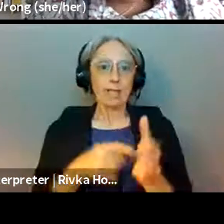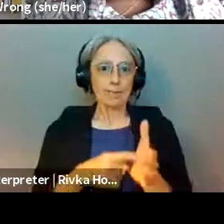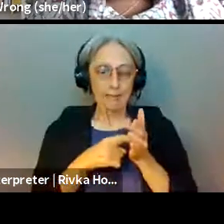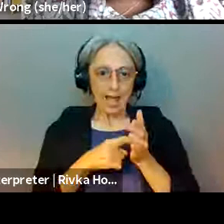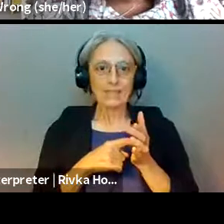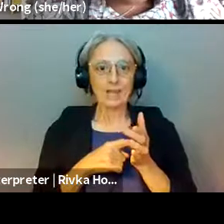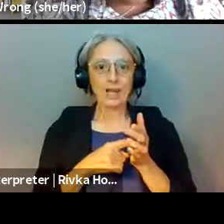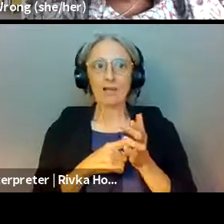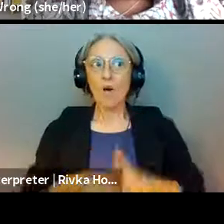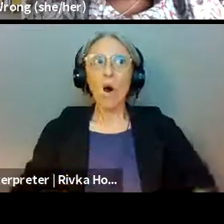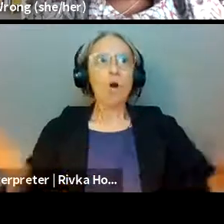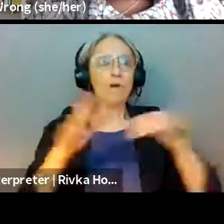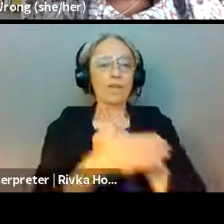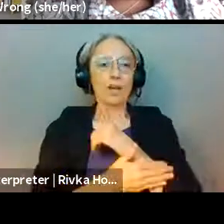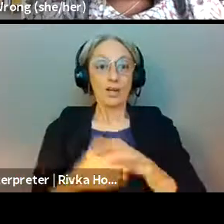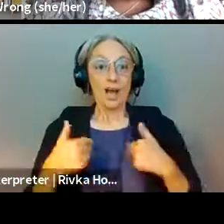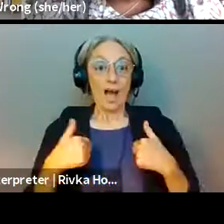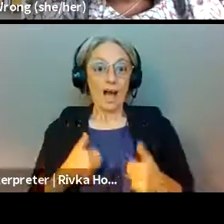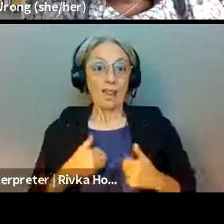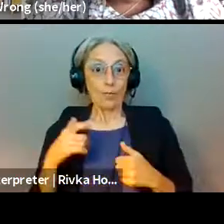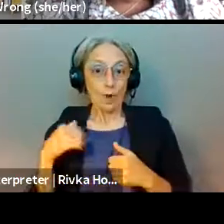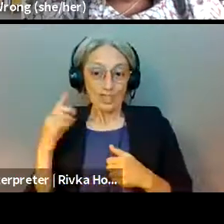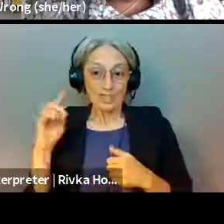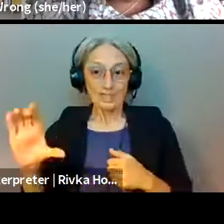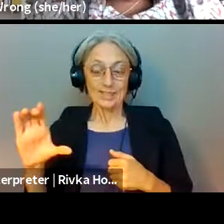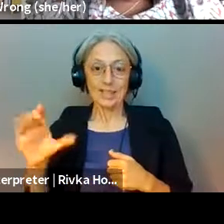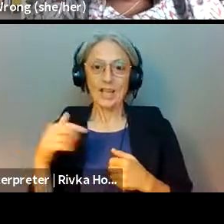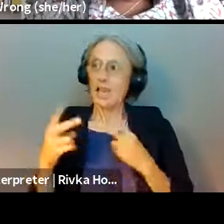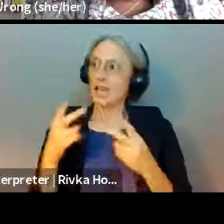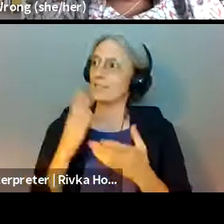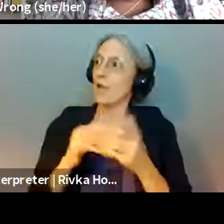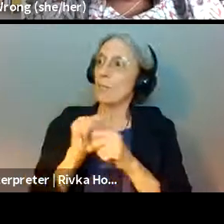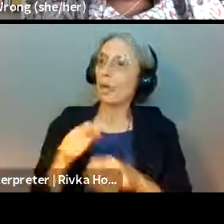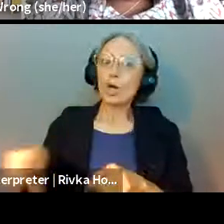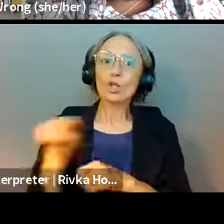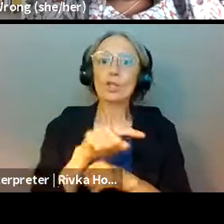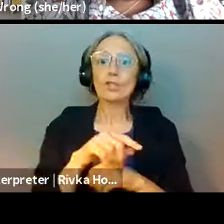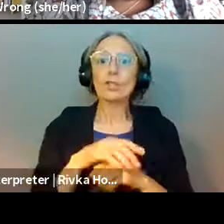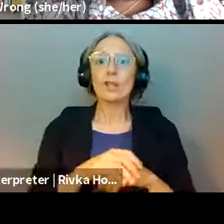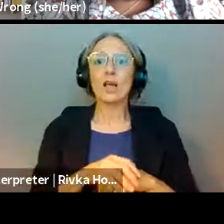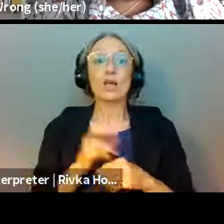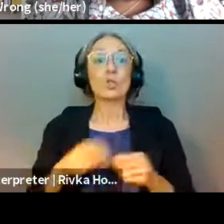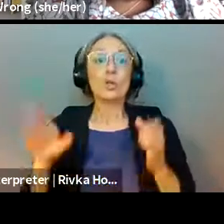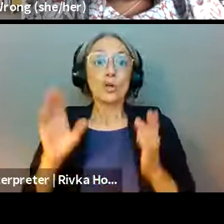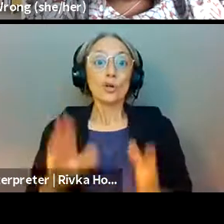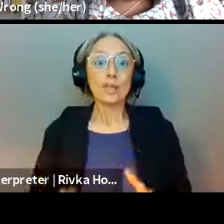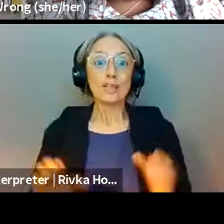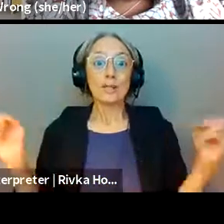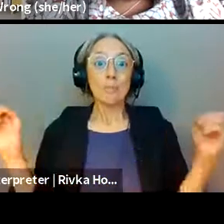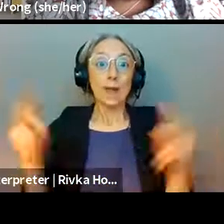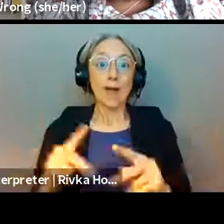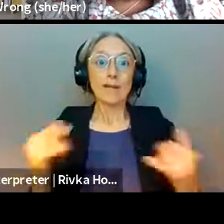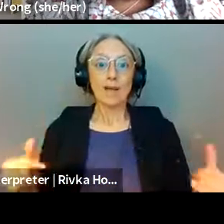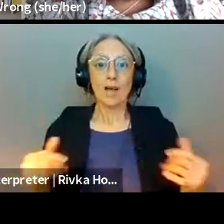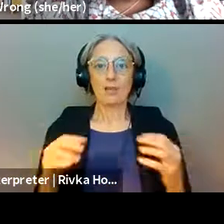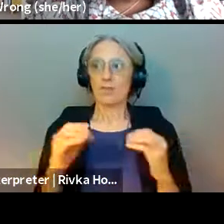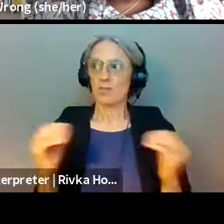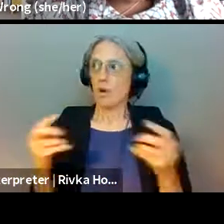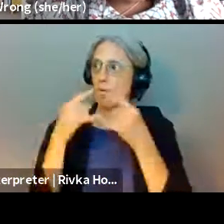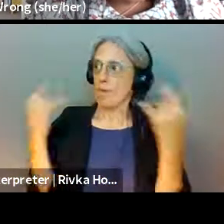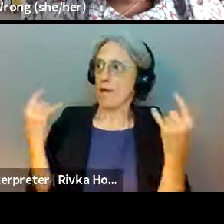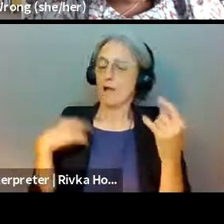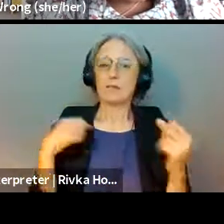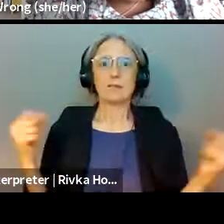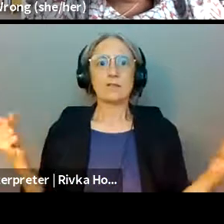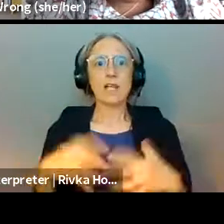to see workers, some of the workers and tourists returning, none of whom seem to be masked up. We